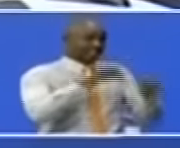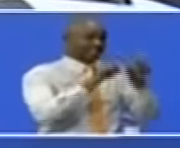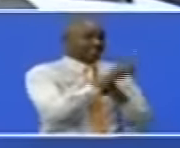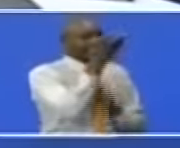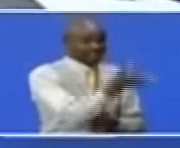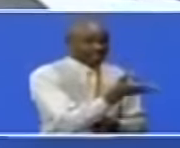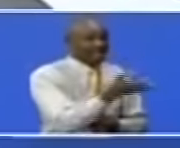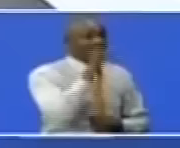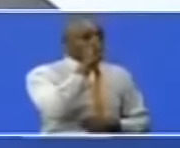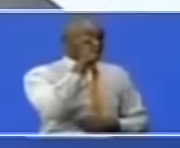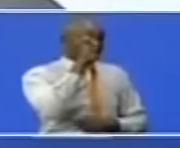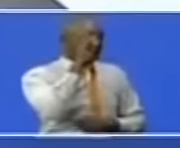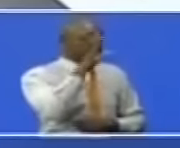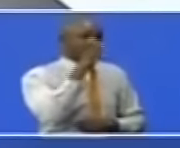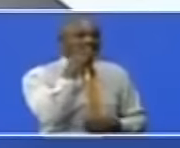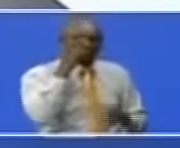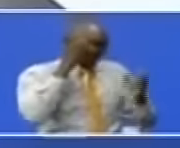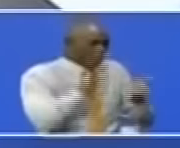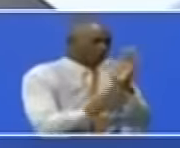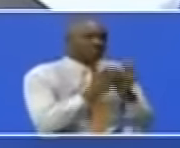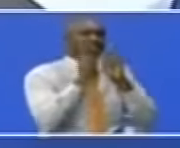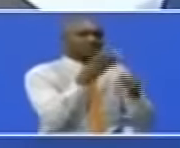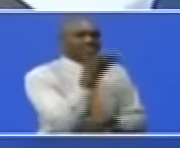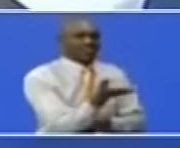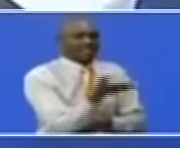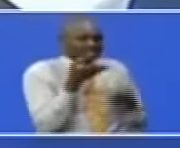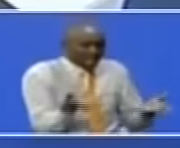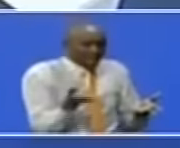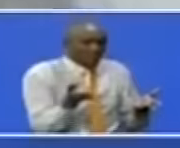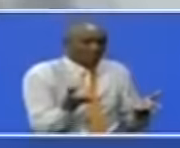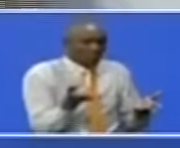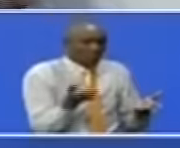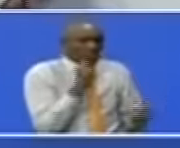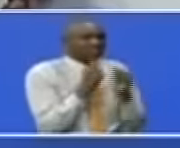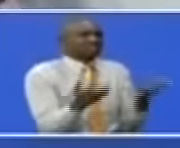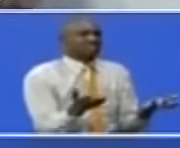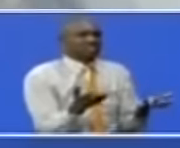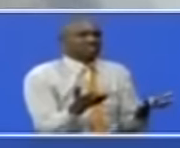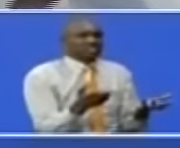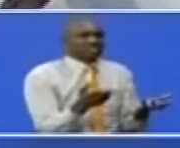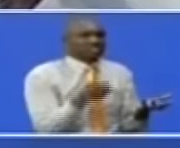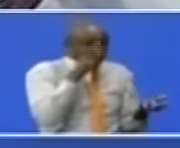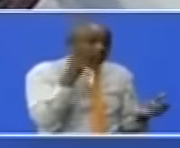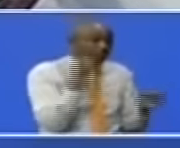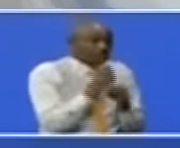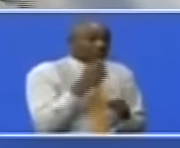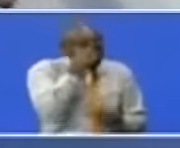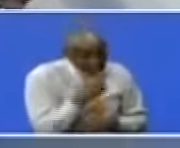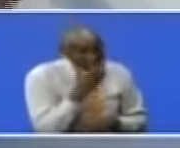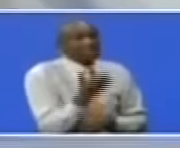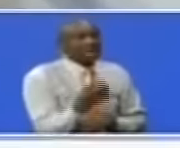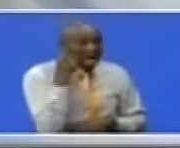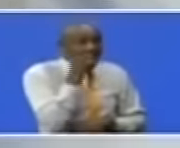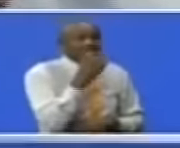With money. IBC saying nobody has reported to them. What other credibility are you looking for? They haven't, they don't see. They have